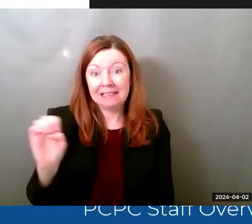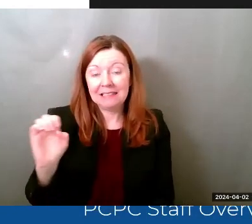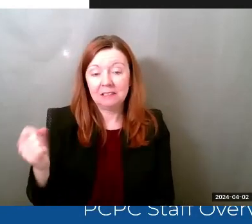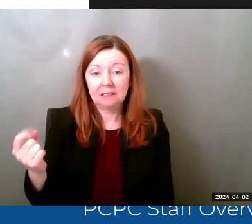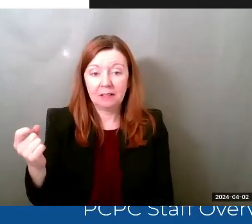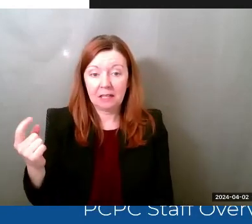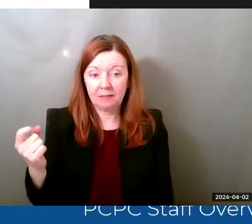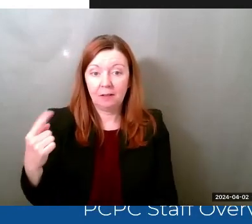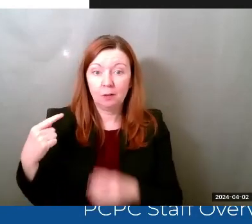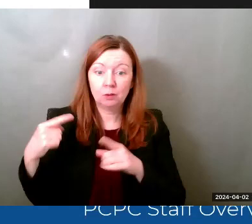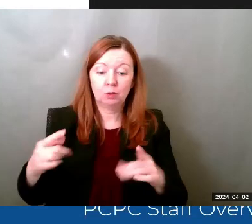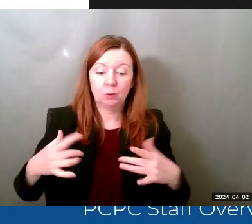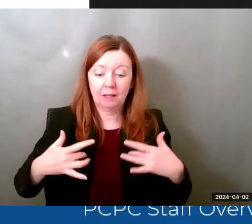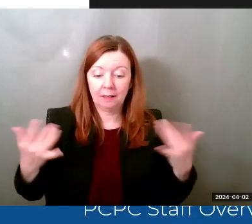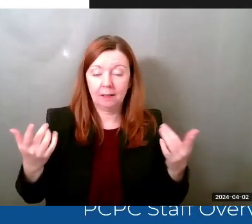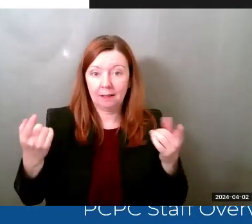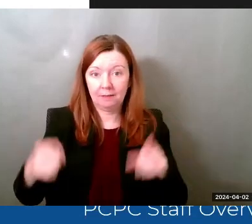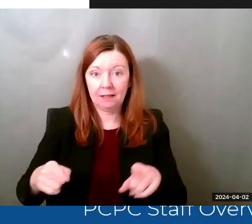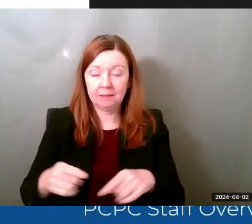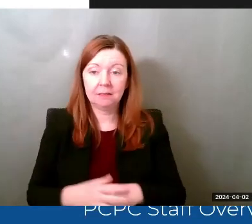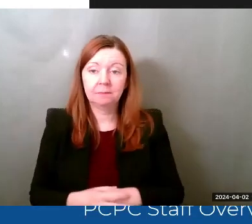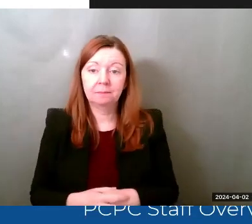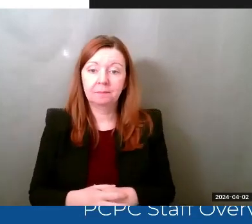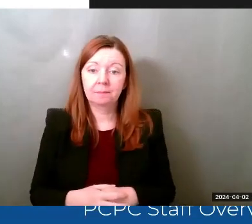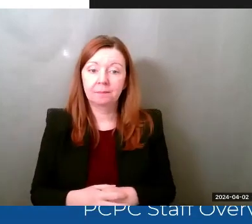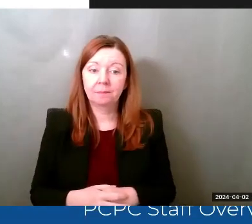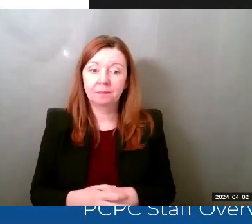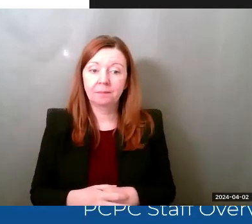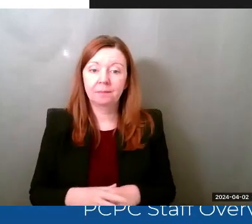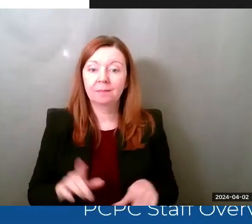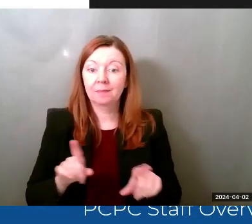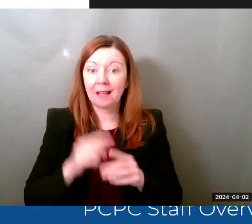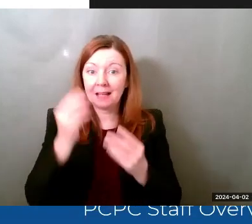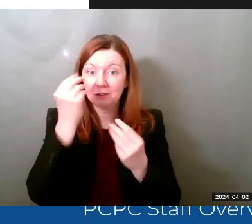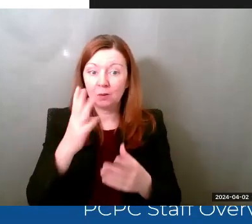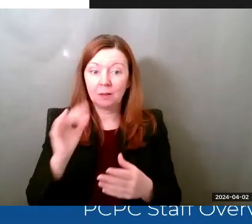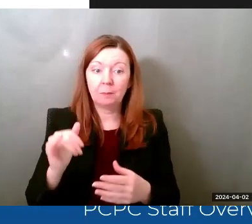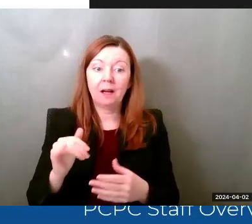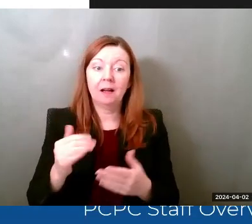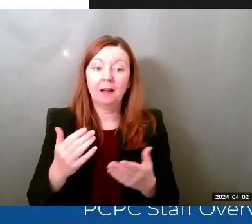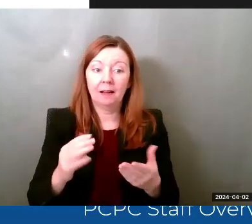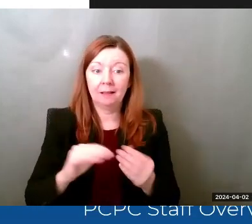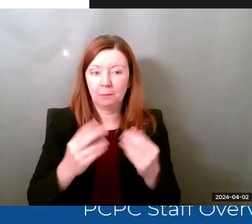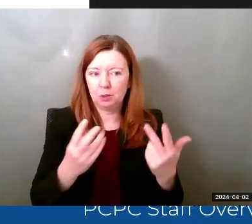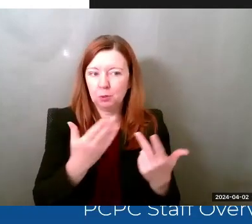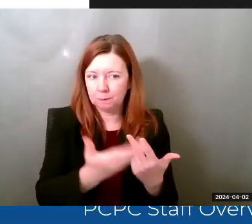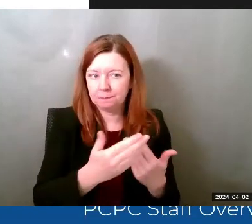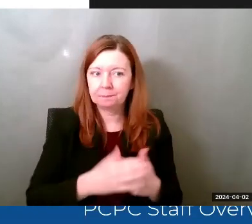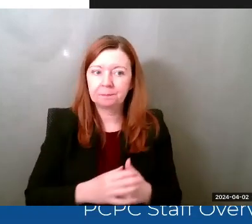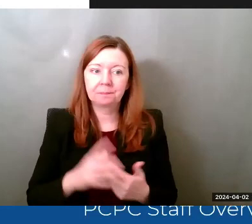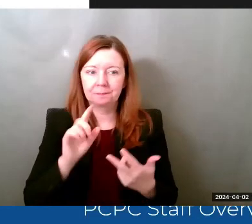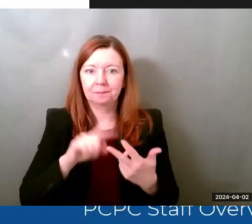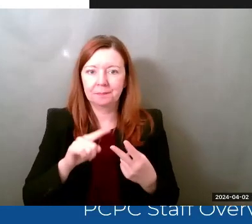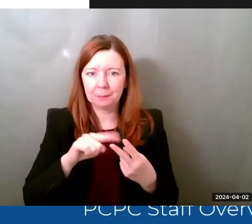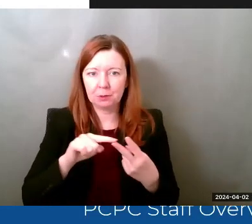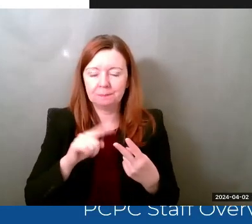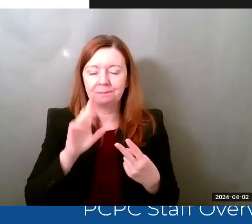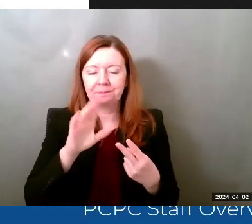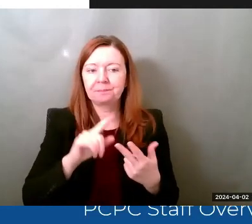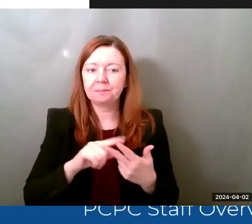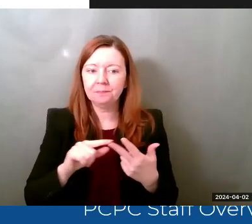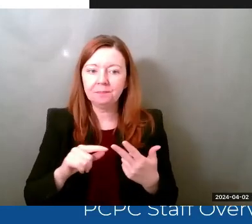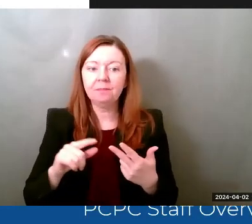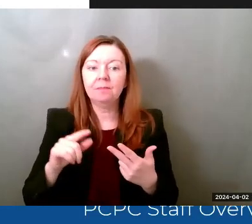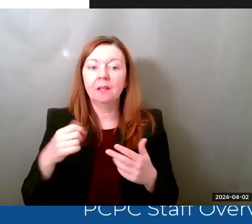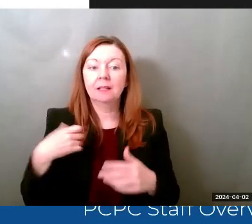of 11th Street, during events, as noted by the number 2 on this slide. Third,